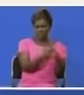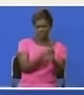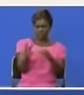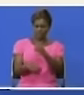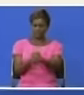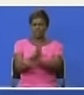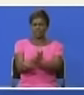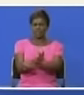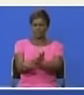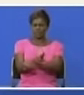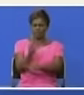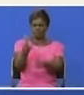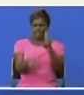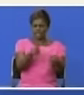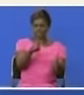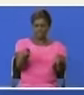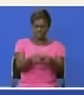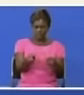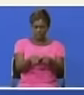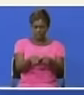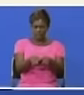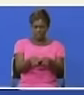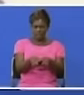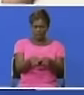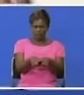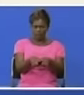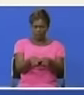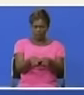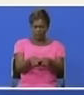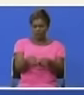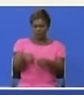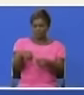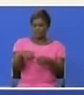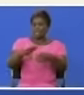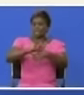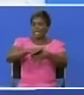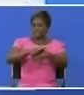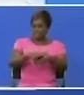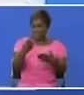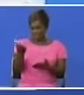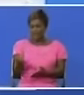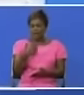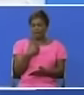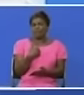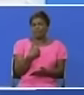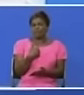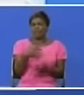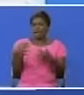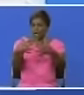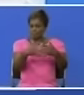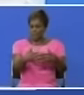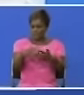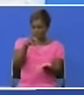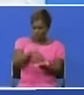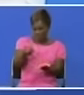series, variations of the same movie with lesbians and soap, all manner of evil. And they, because it's American content,